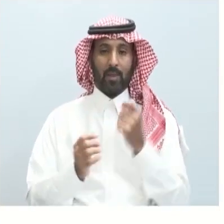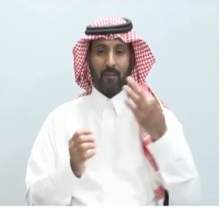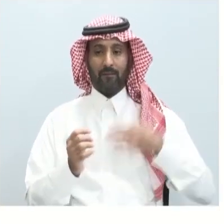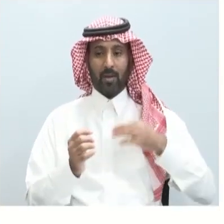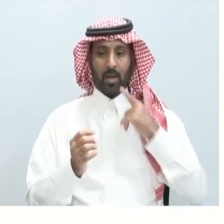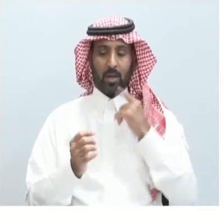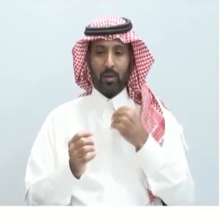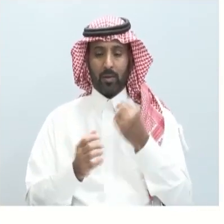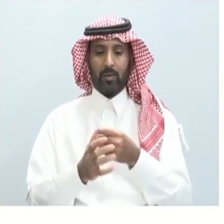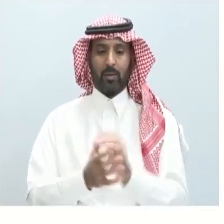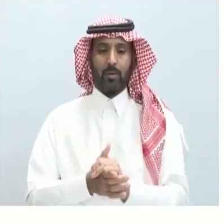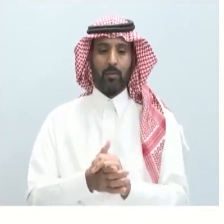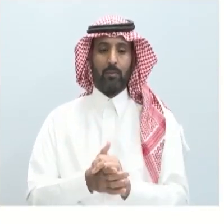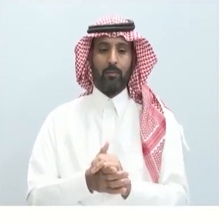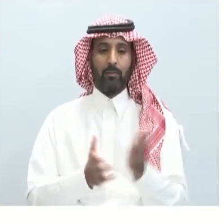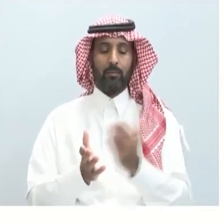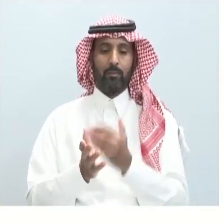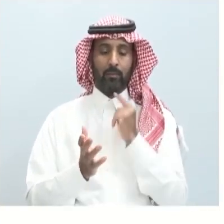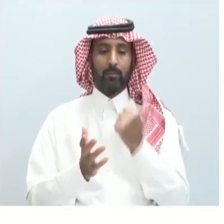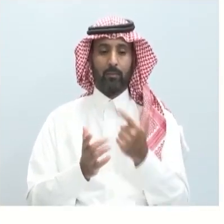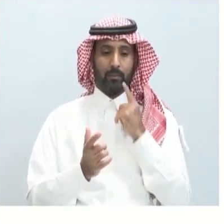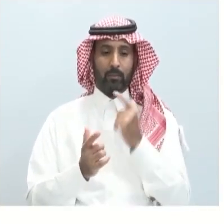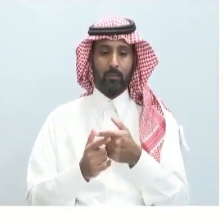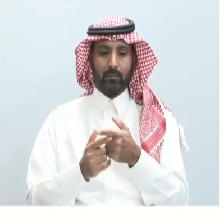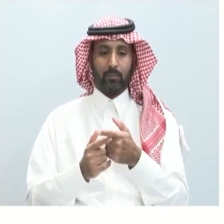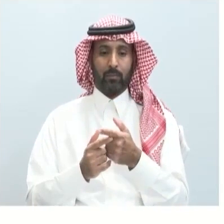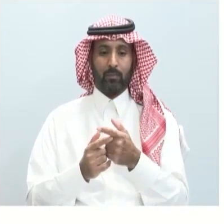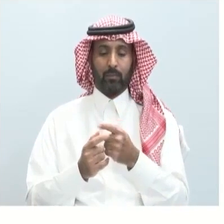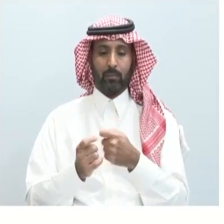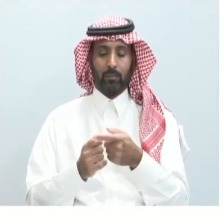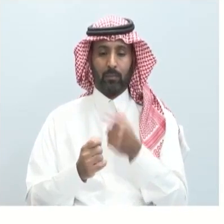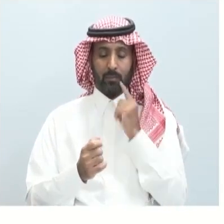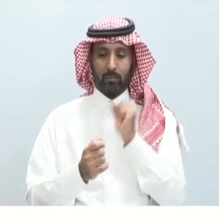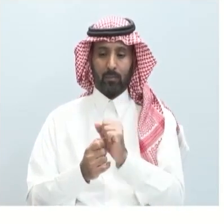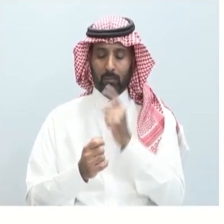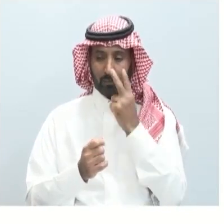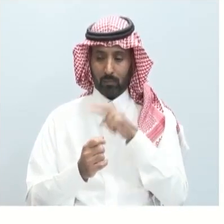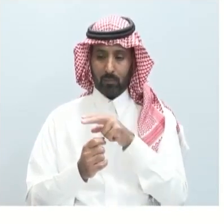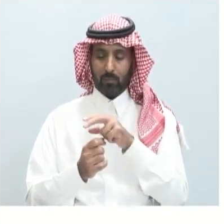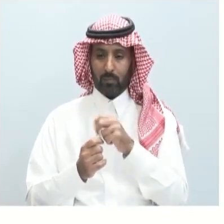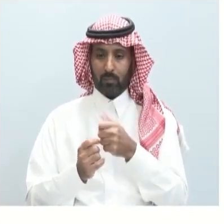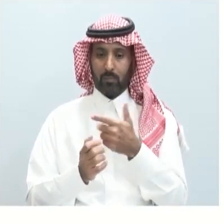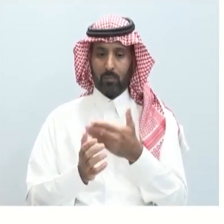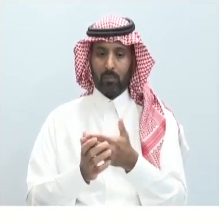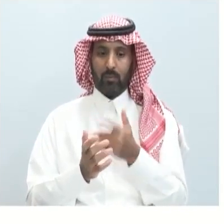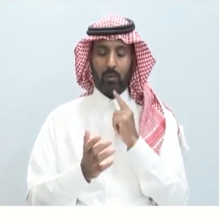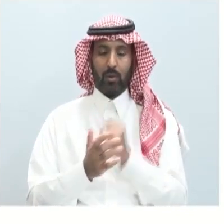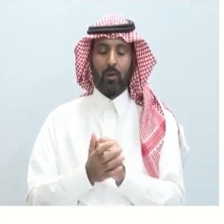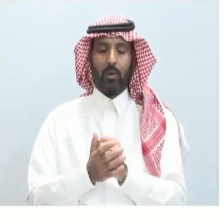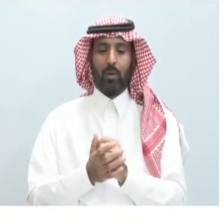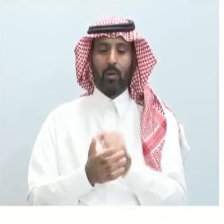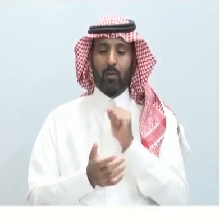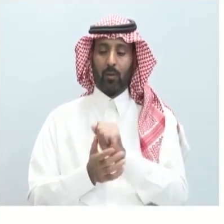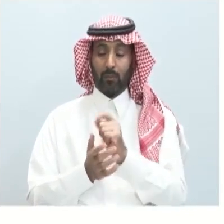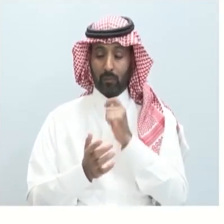Advantages or property. So the answer here is, of course, property of certain value. So asset here is